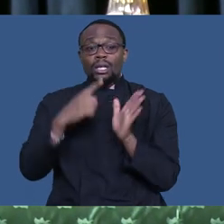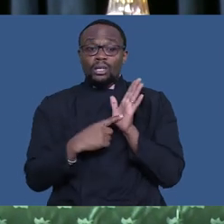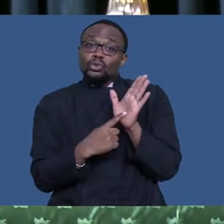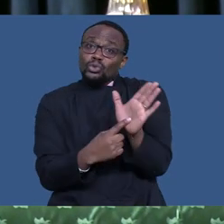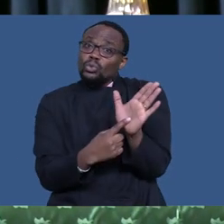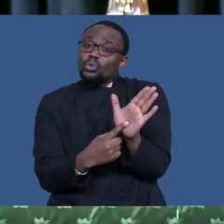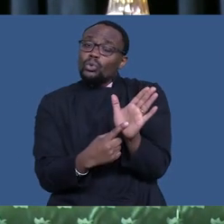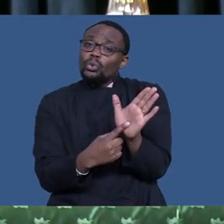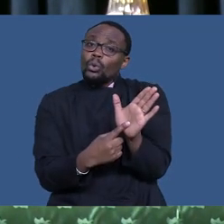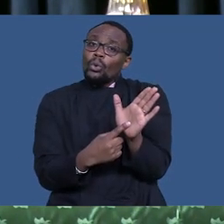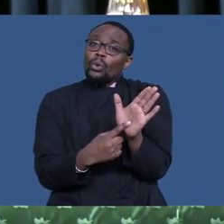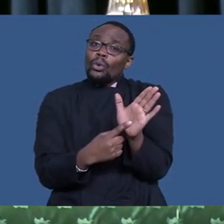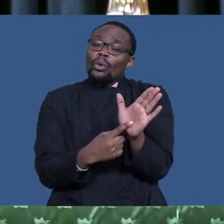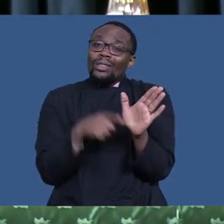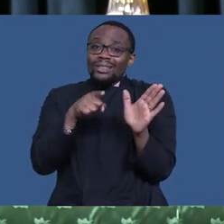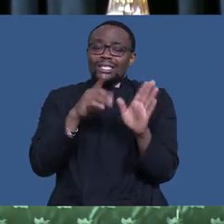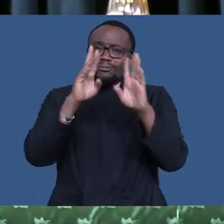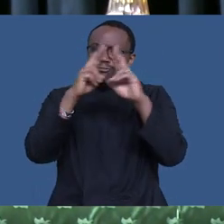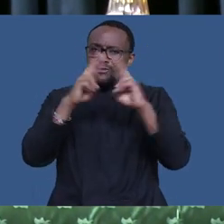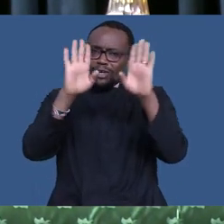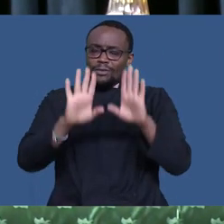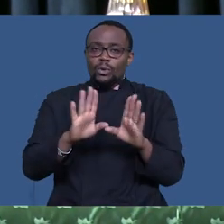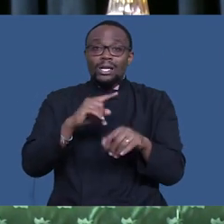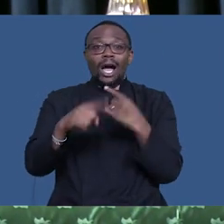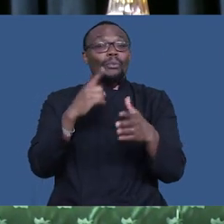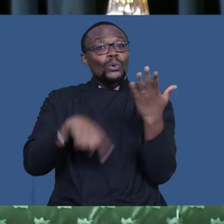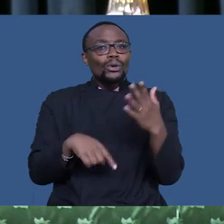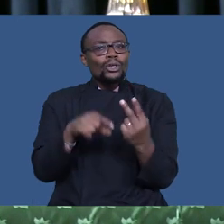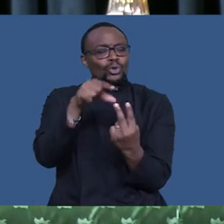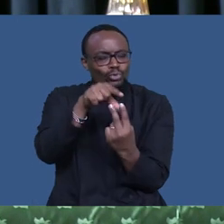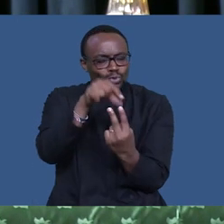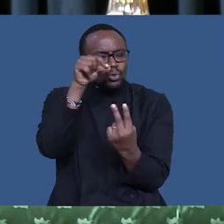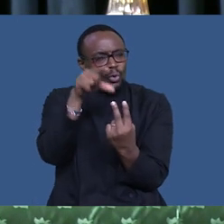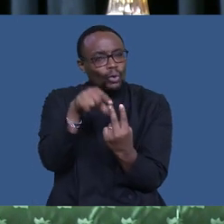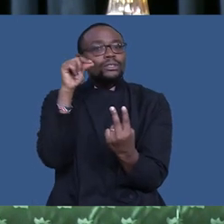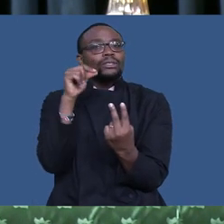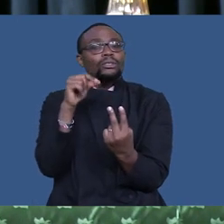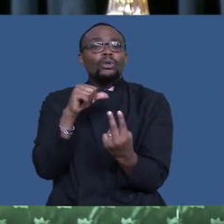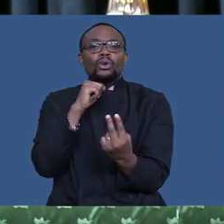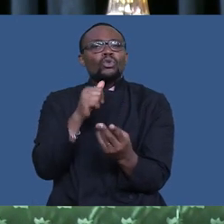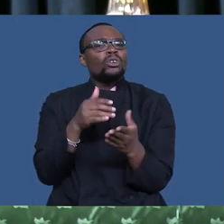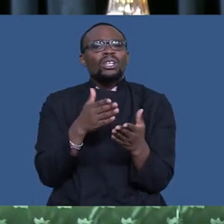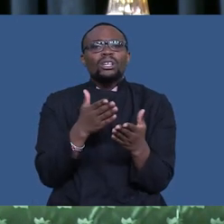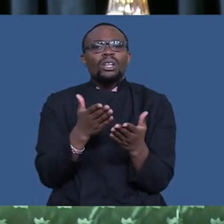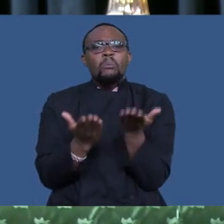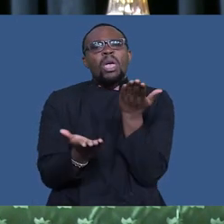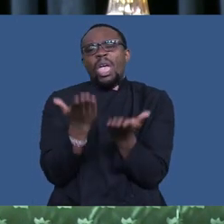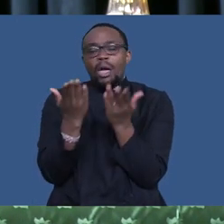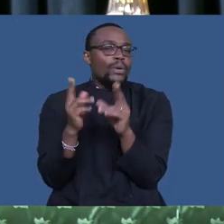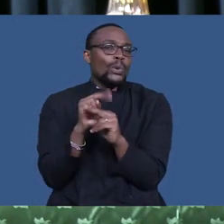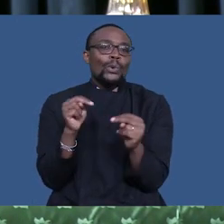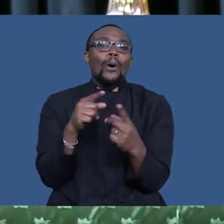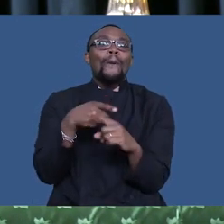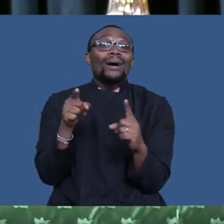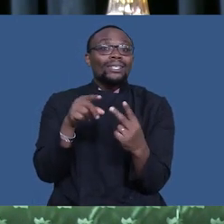out that this is a matter of choice, not a matter of chance.